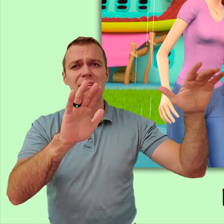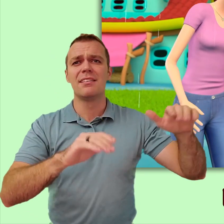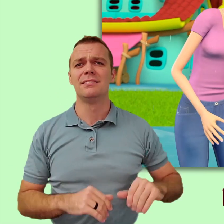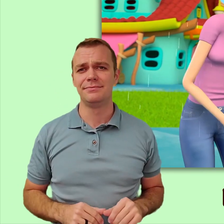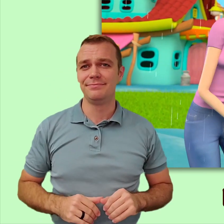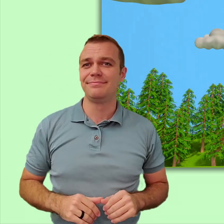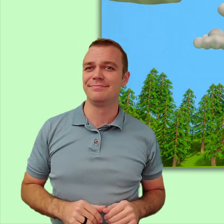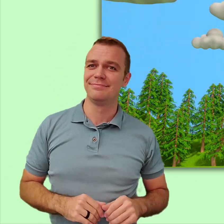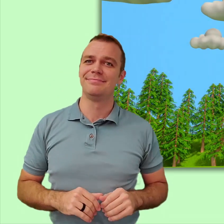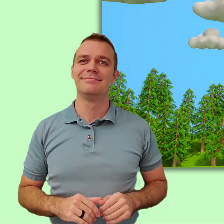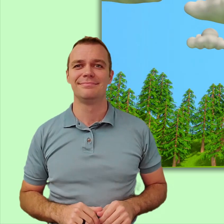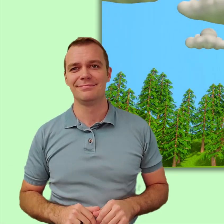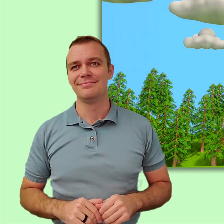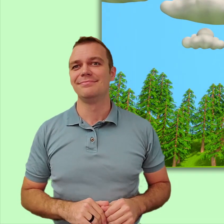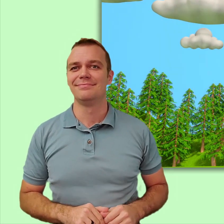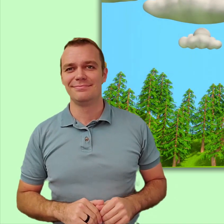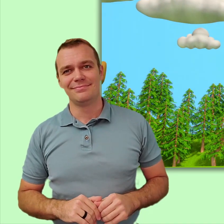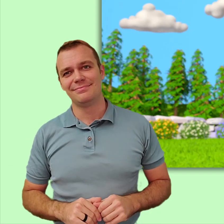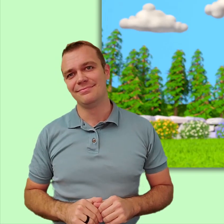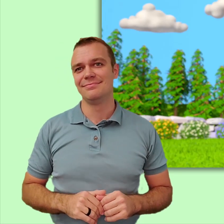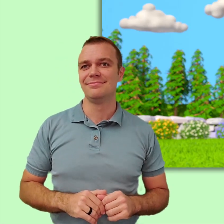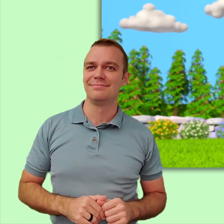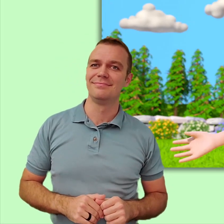go away.